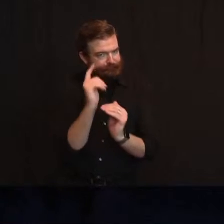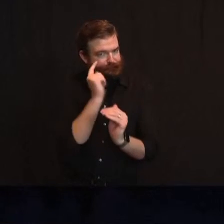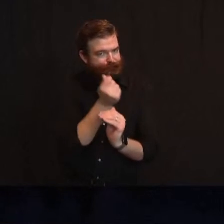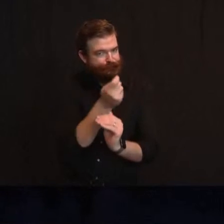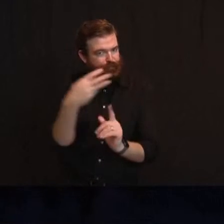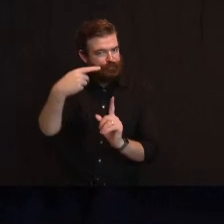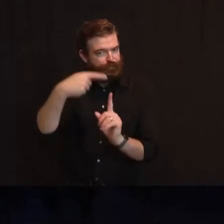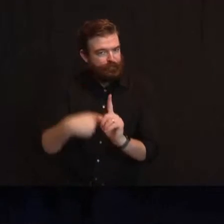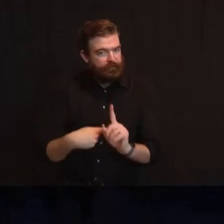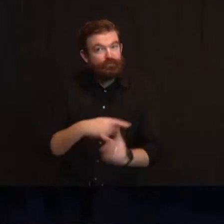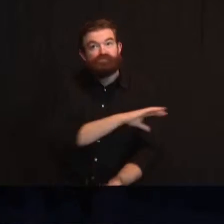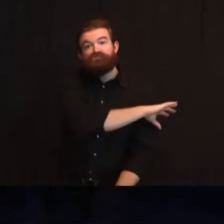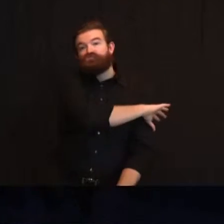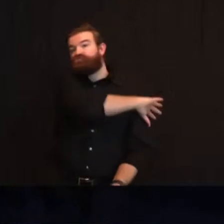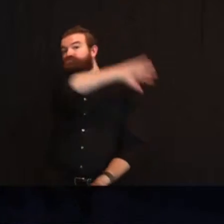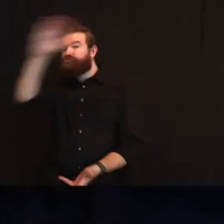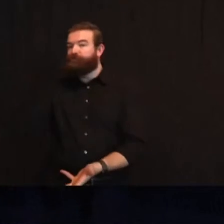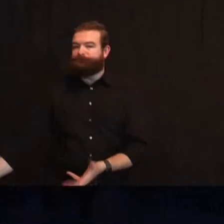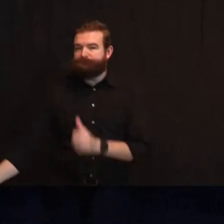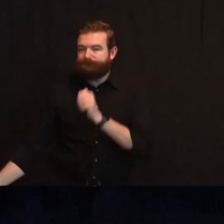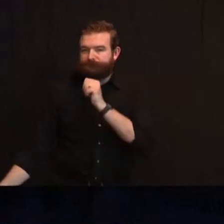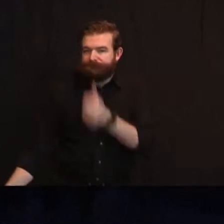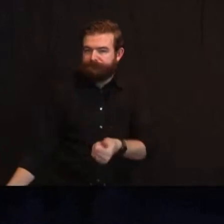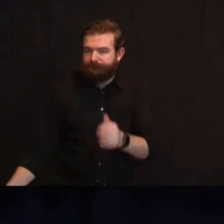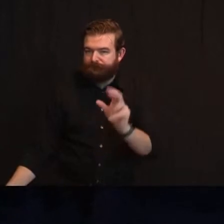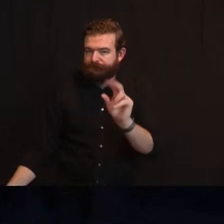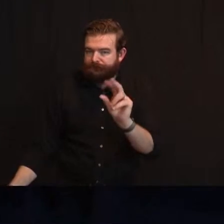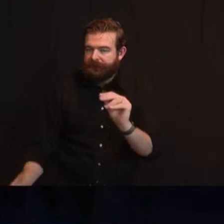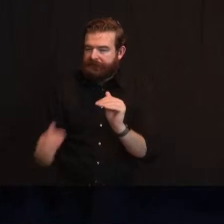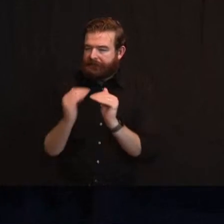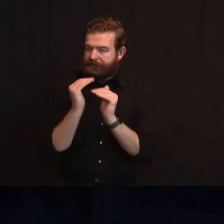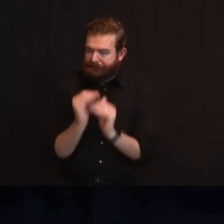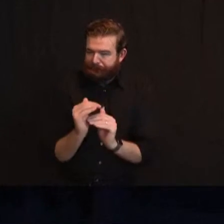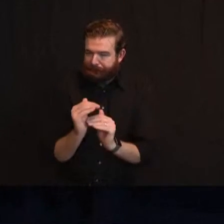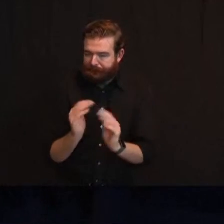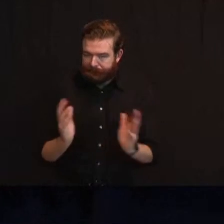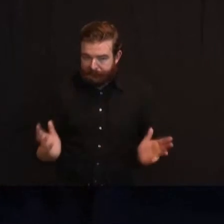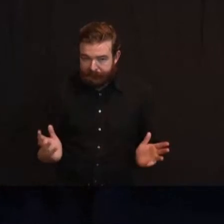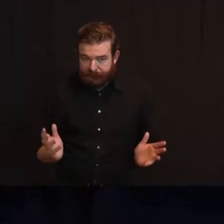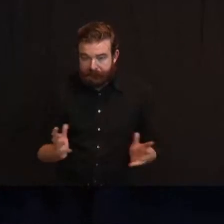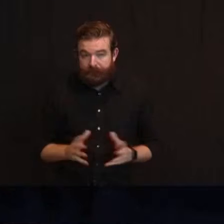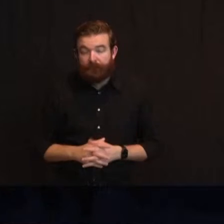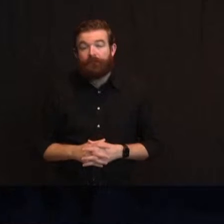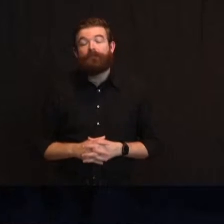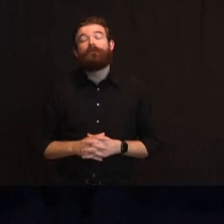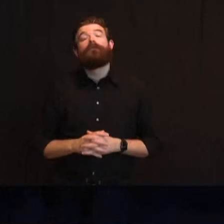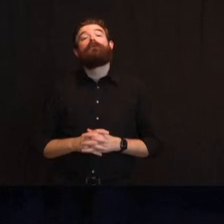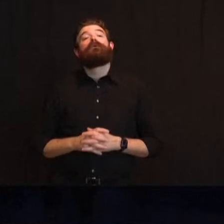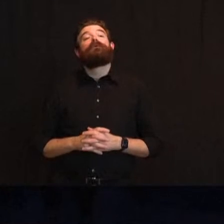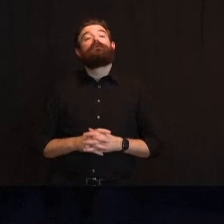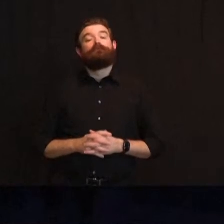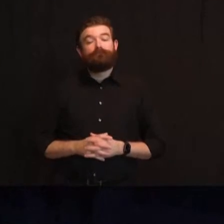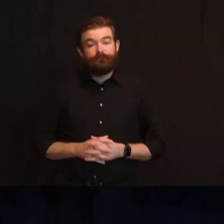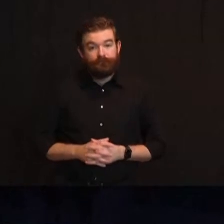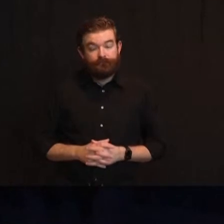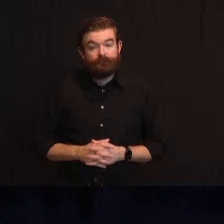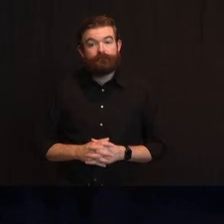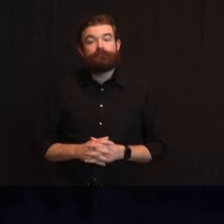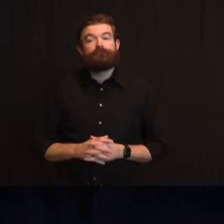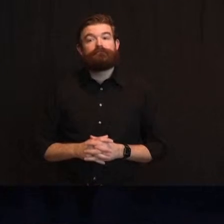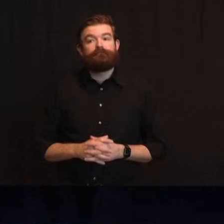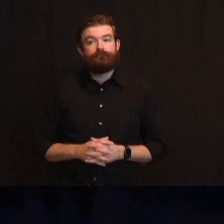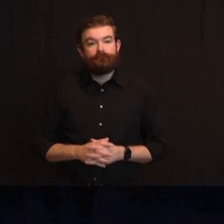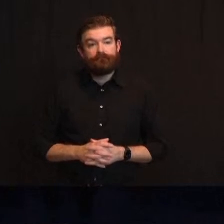type will go to each point of dispensing in order to make the logistics of calling people back for